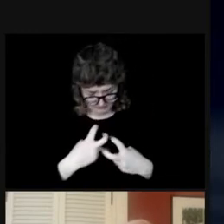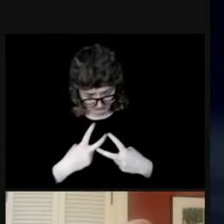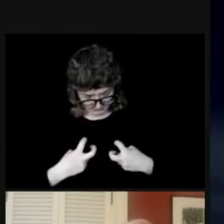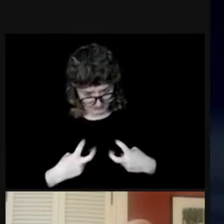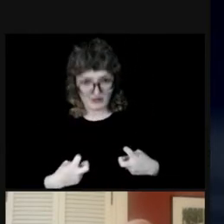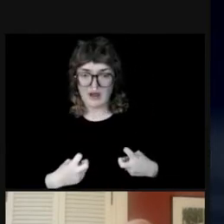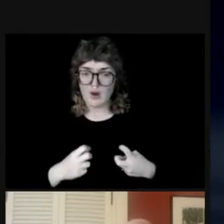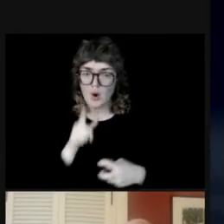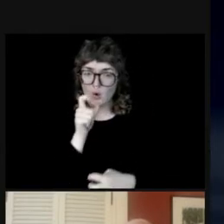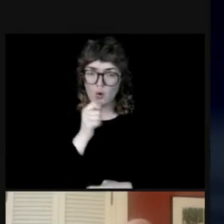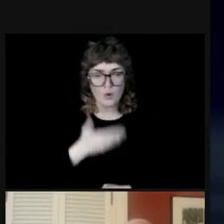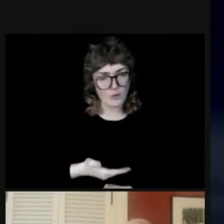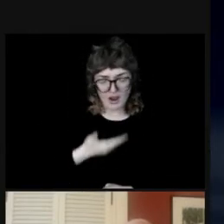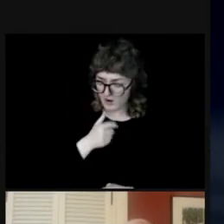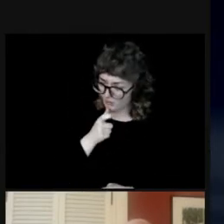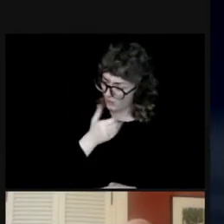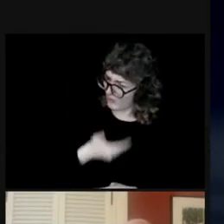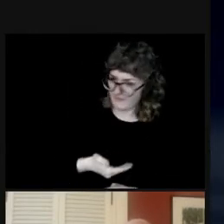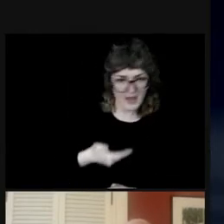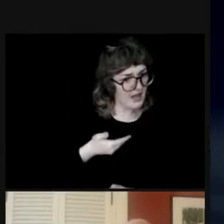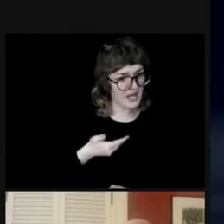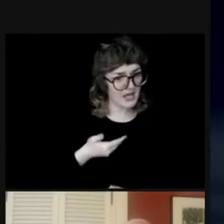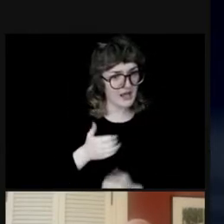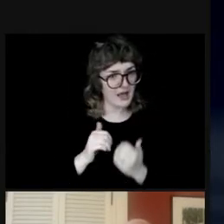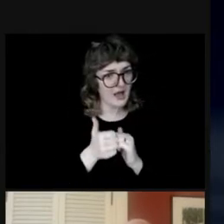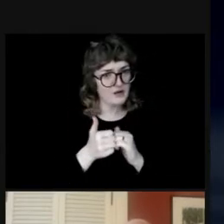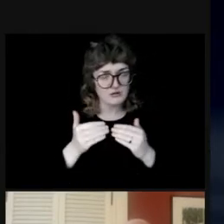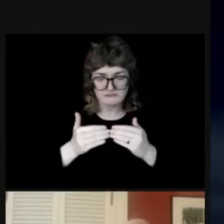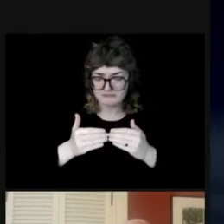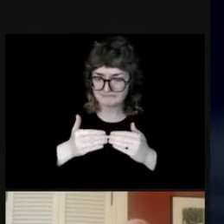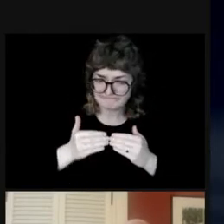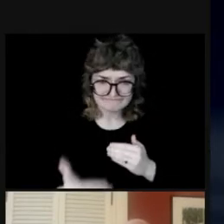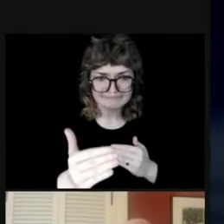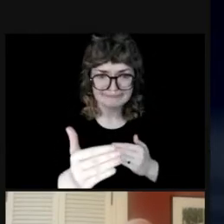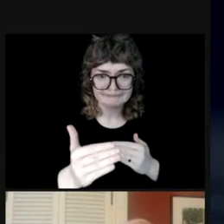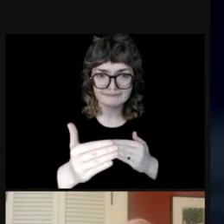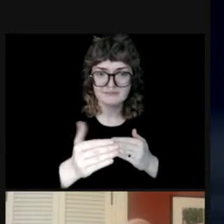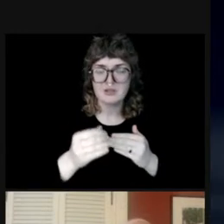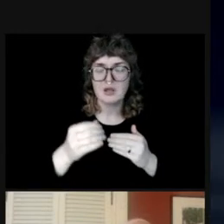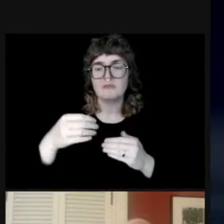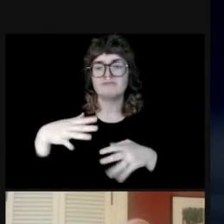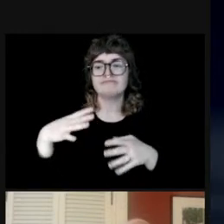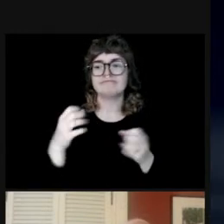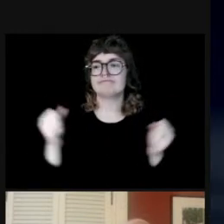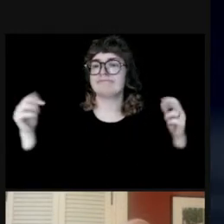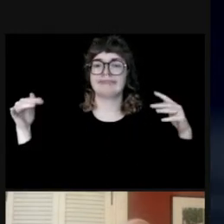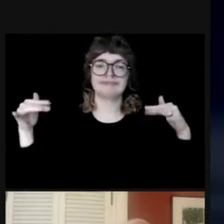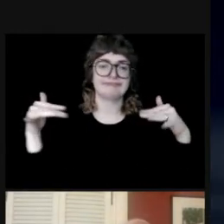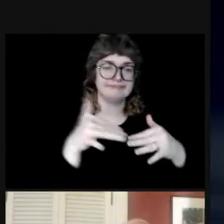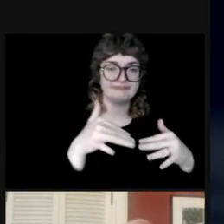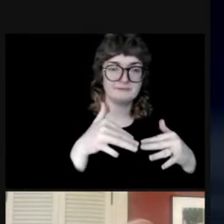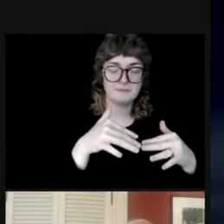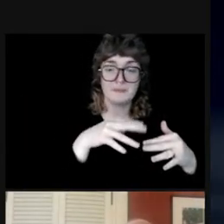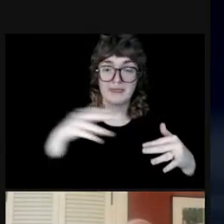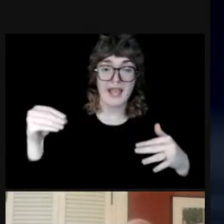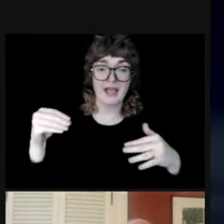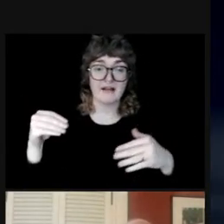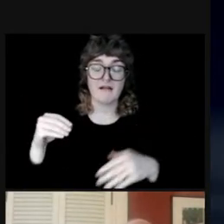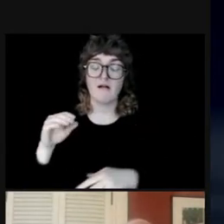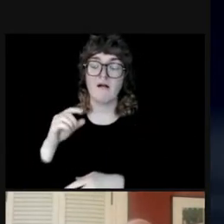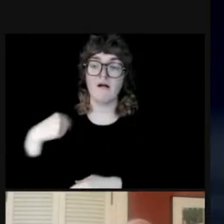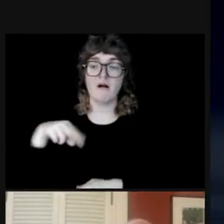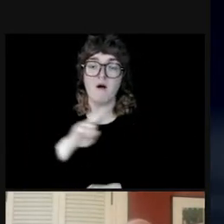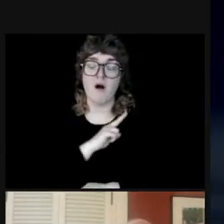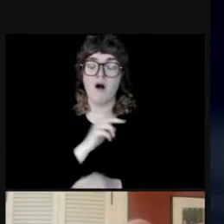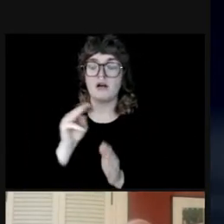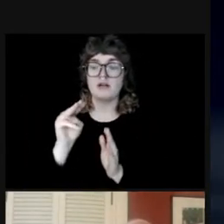are? How can we go beyond the big population centers and get the entire state to put its local history into